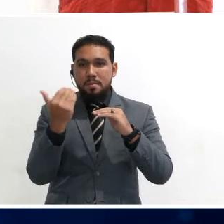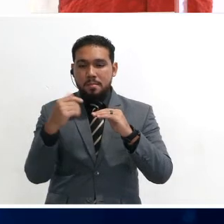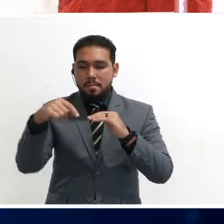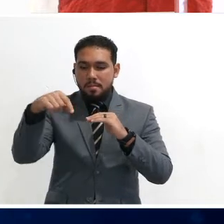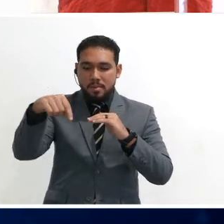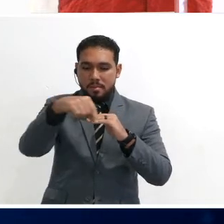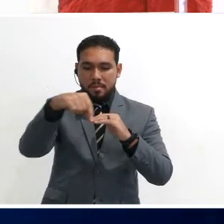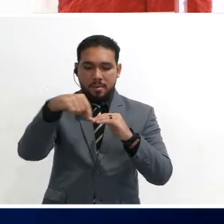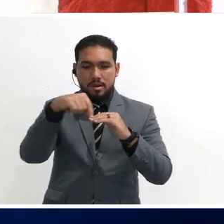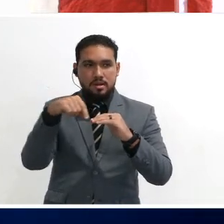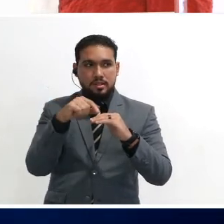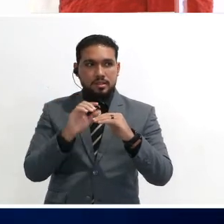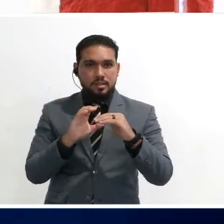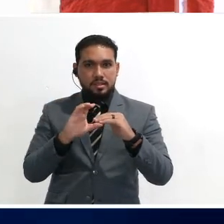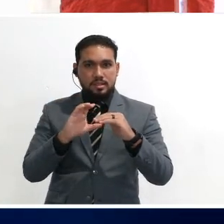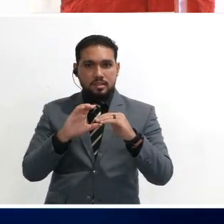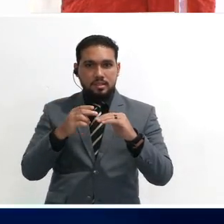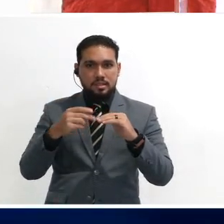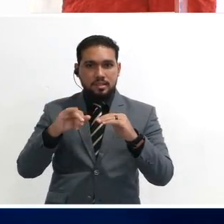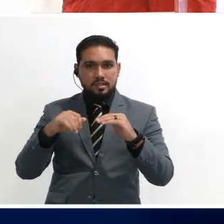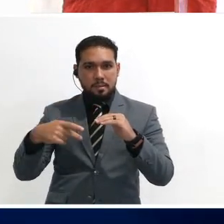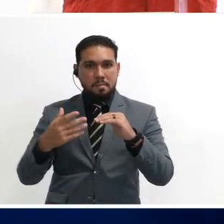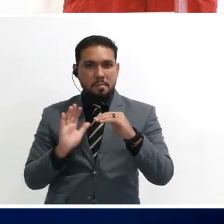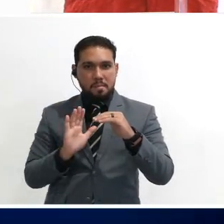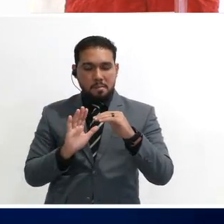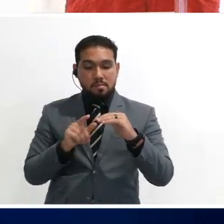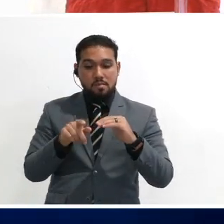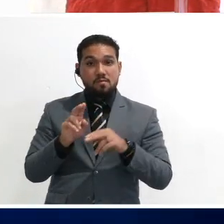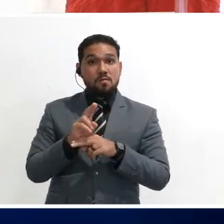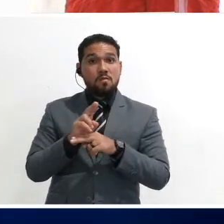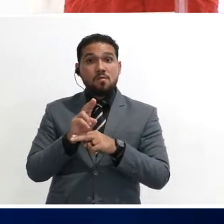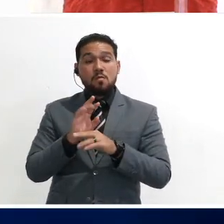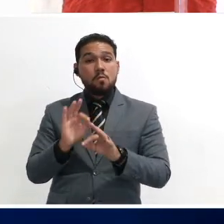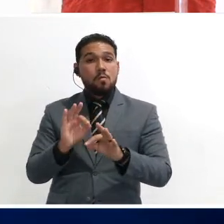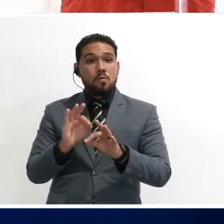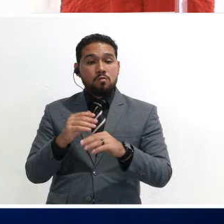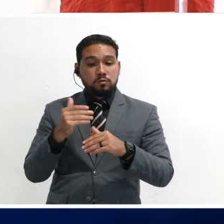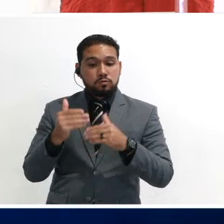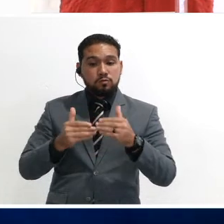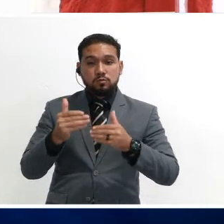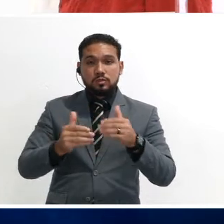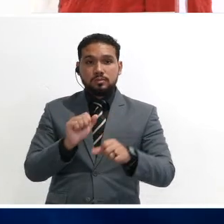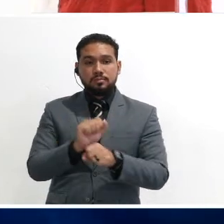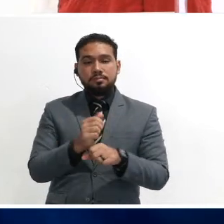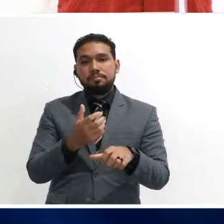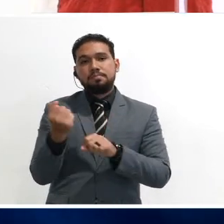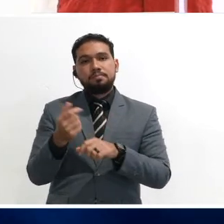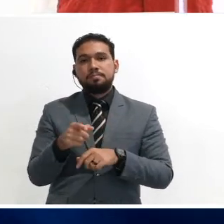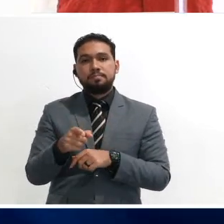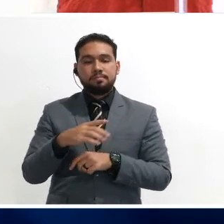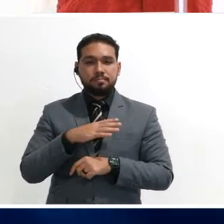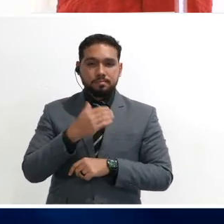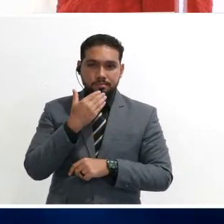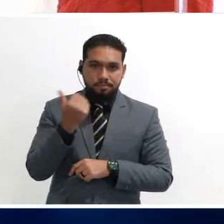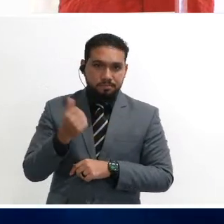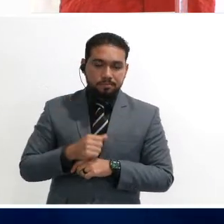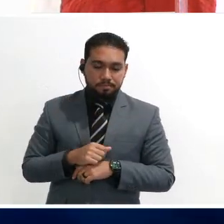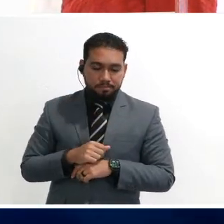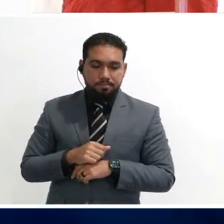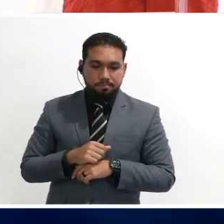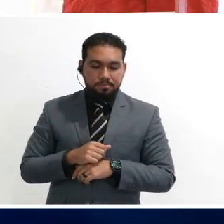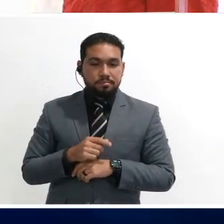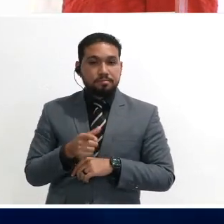chips in the same position, so you're wasting good chips. So that's the downside, and that's why people are not adopting yet, but will be